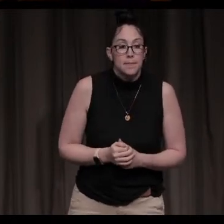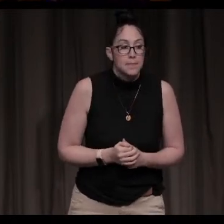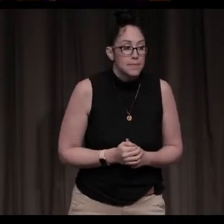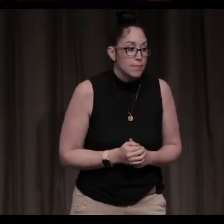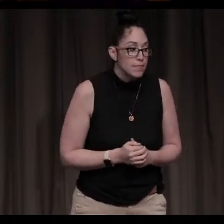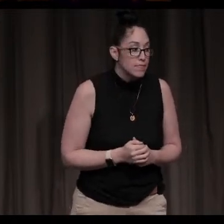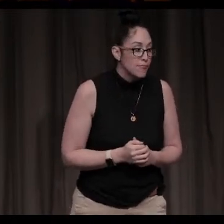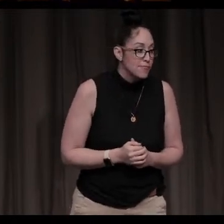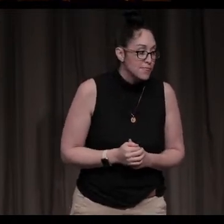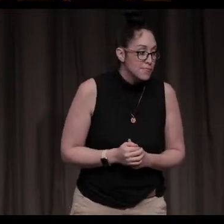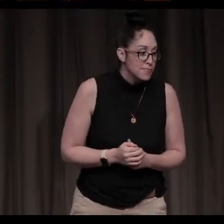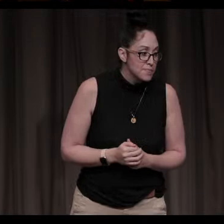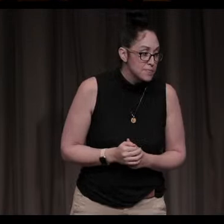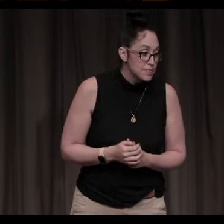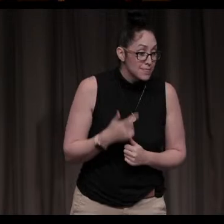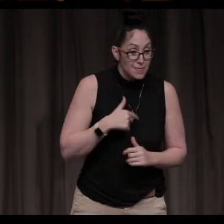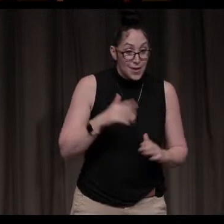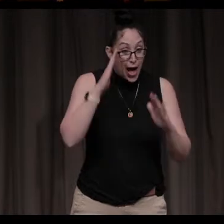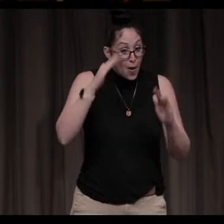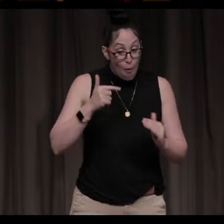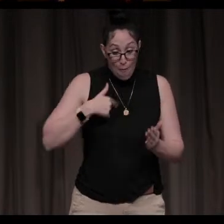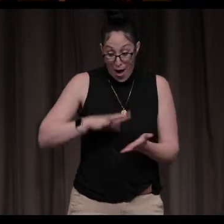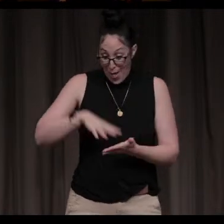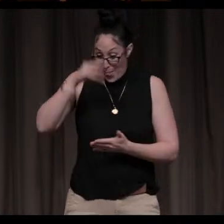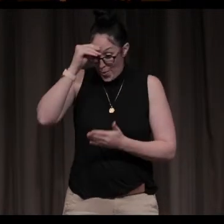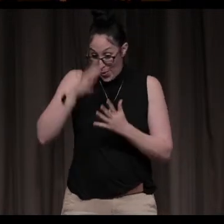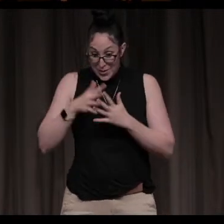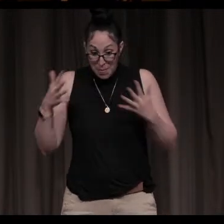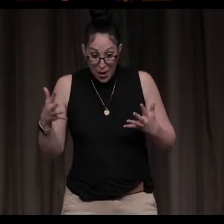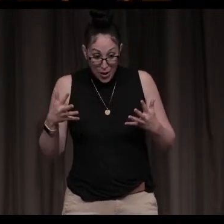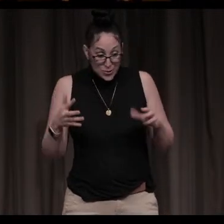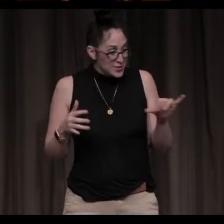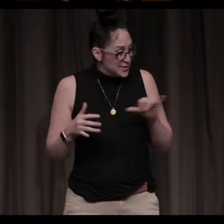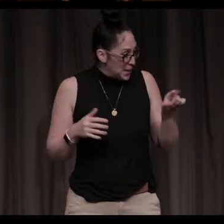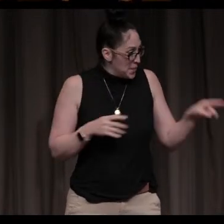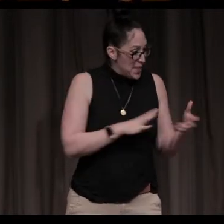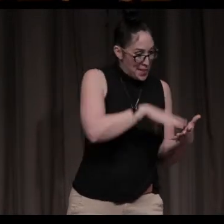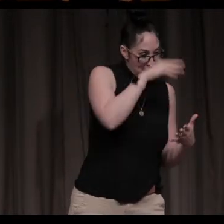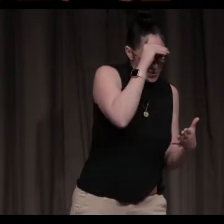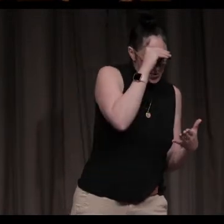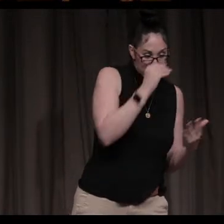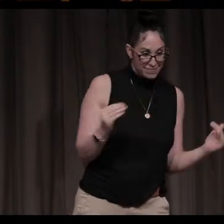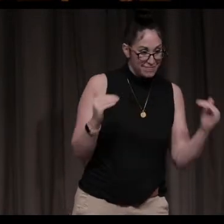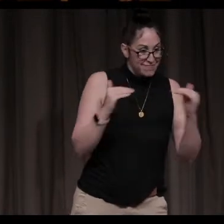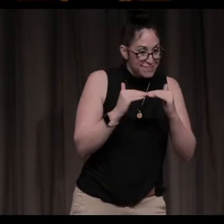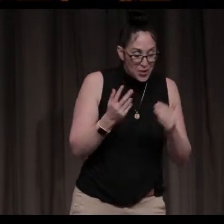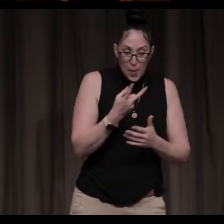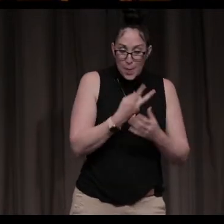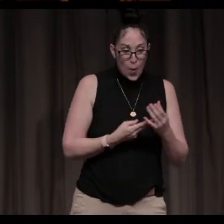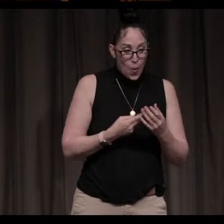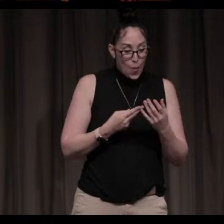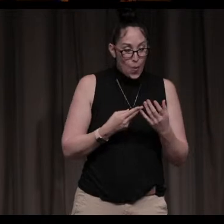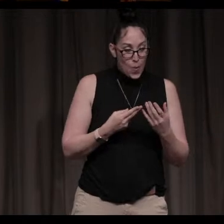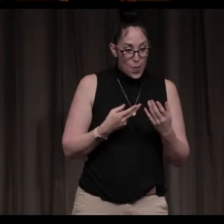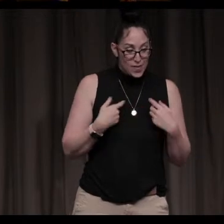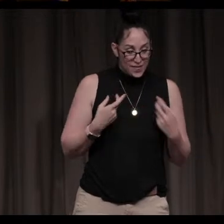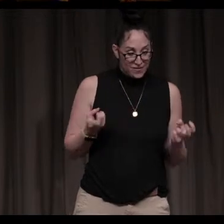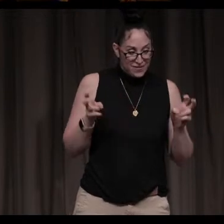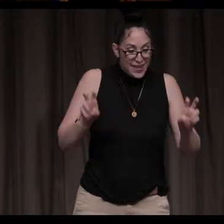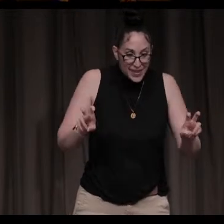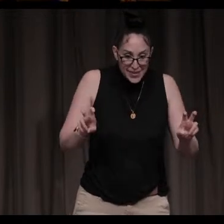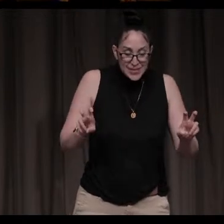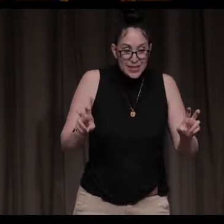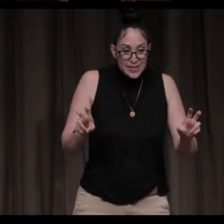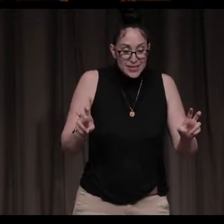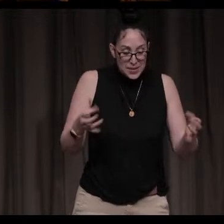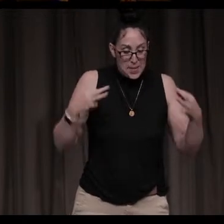think and I hope that I learn as much as they learn, or with both sides are invested and both sides